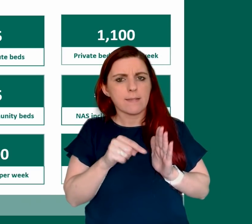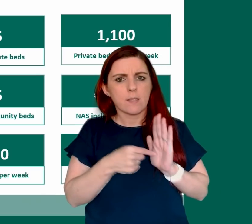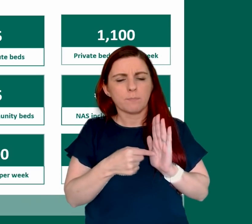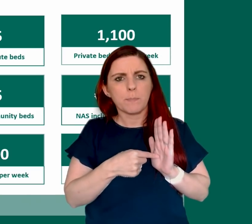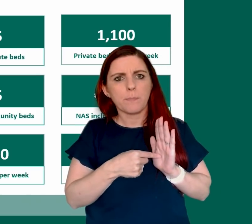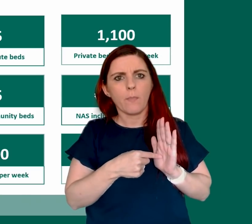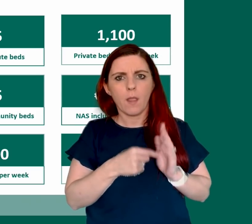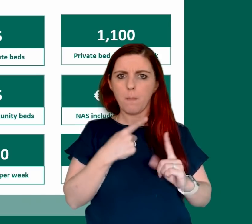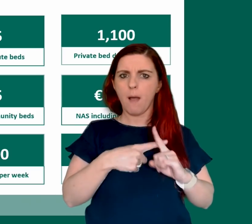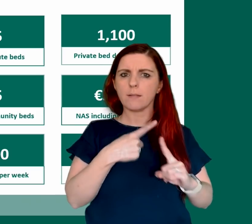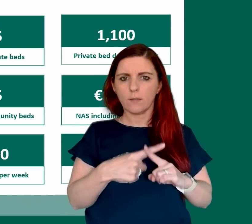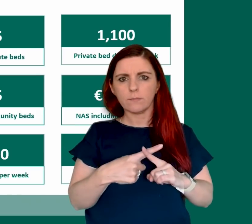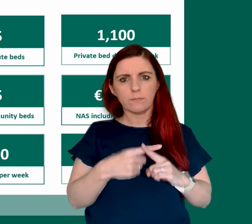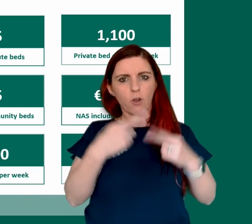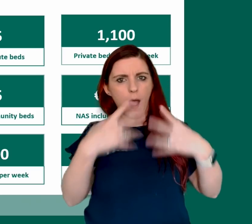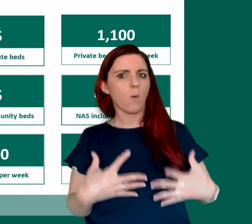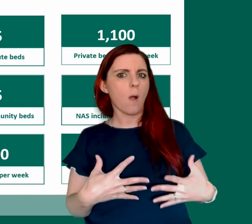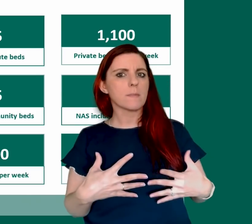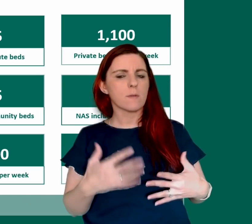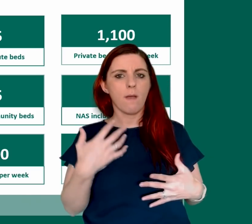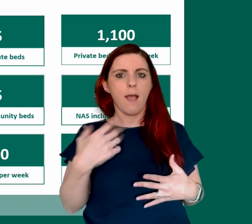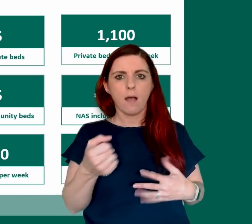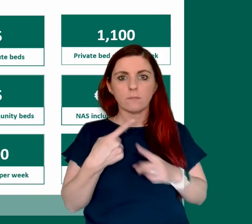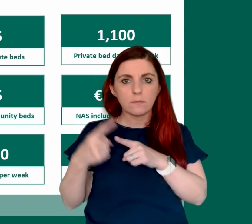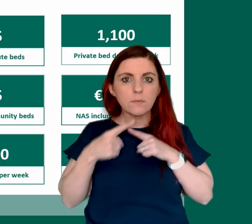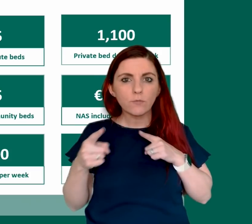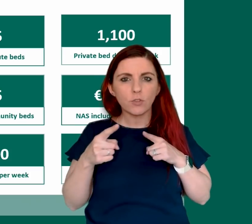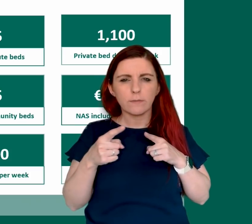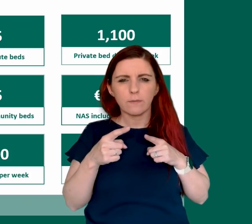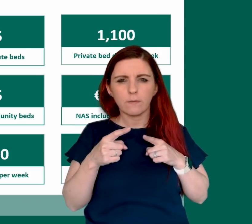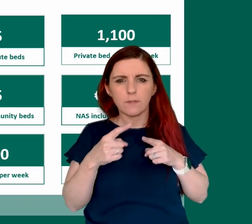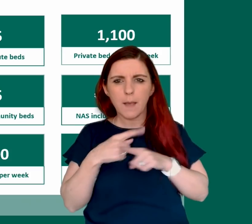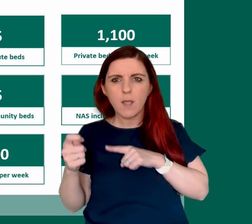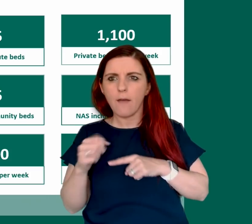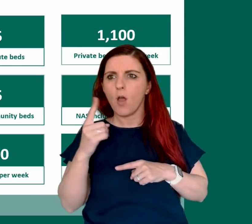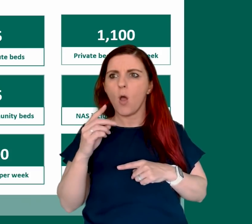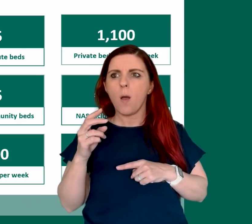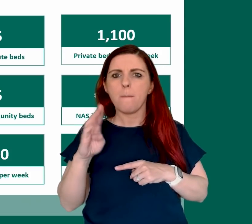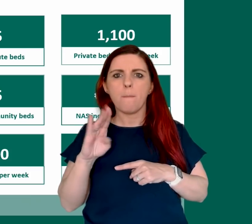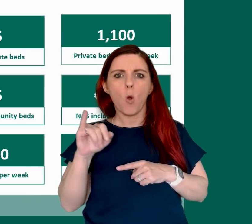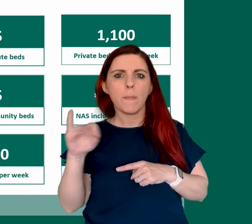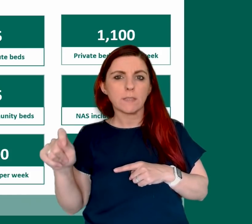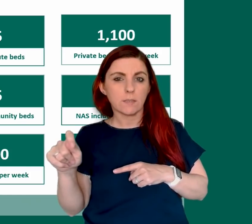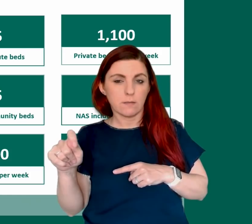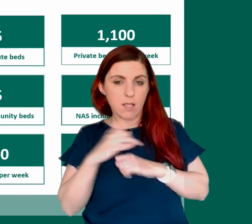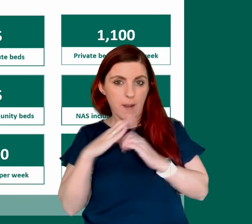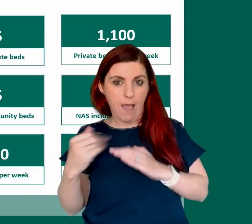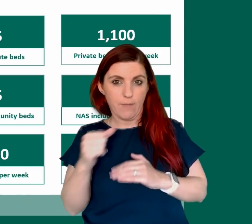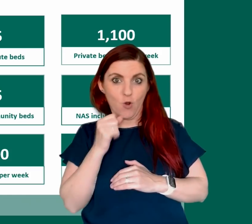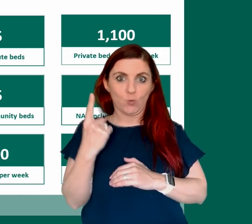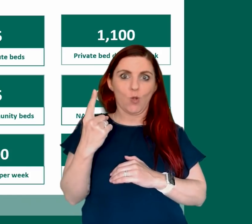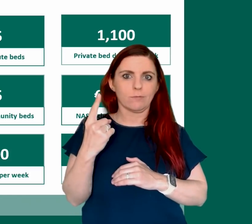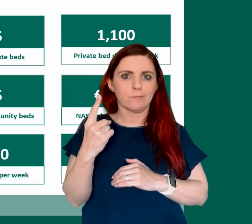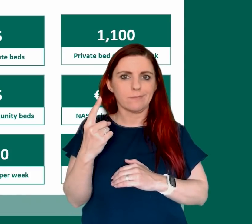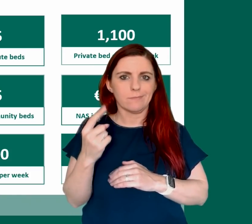suppose, positive in terms of outcomes. We have different versions of that. So one in Beaumont Hospital, which is the original Pathfinder, where we have members